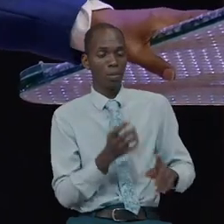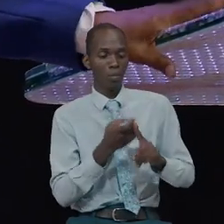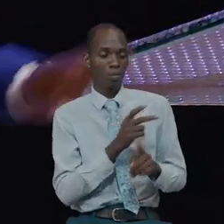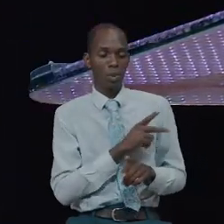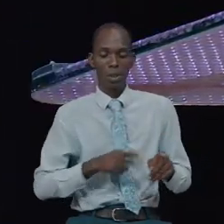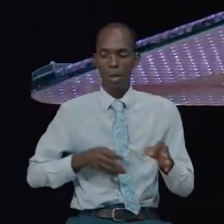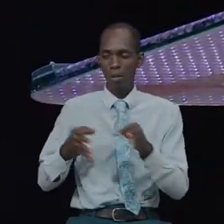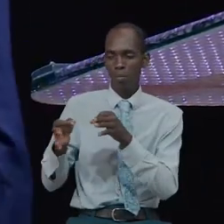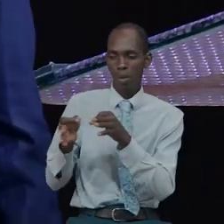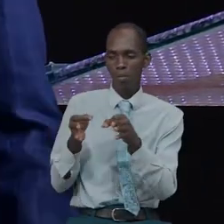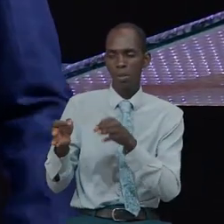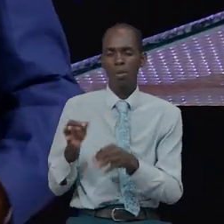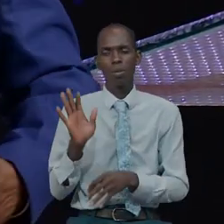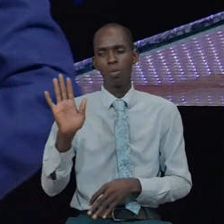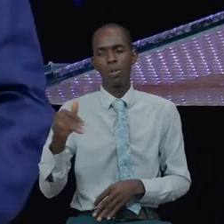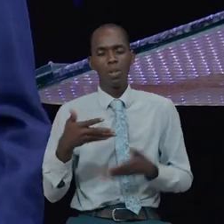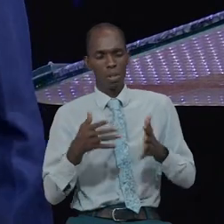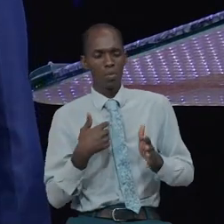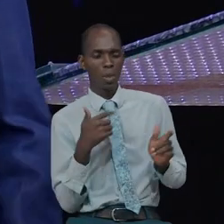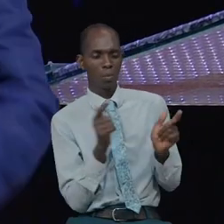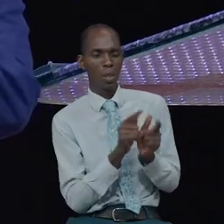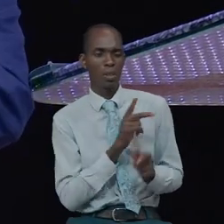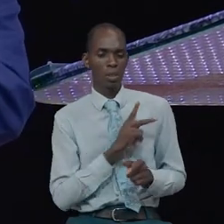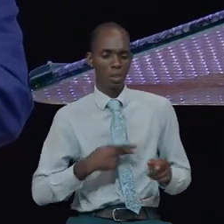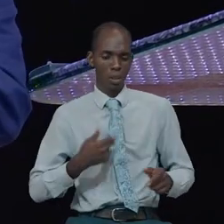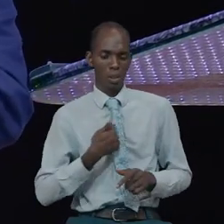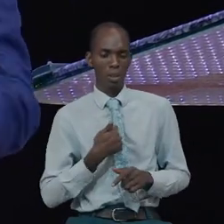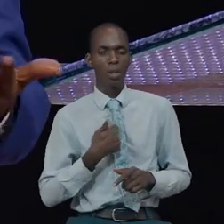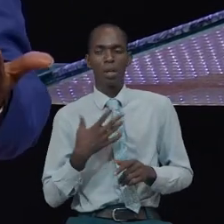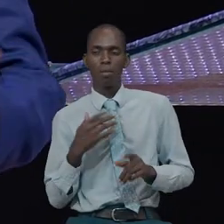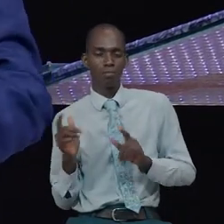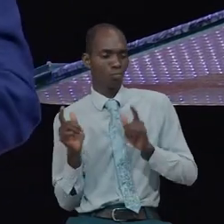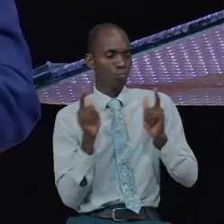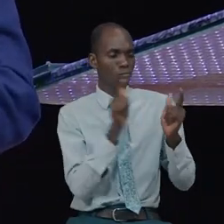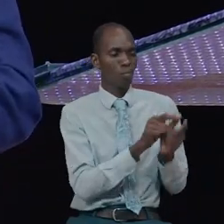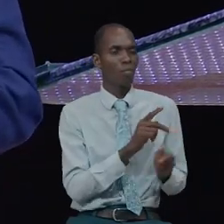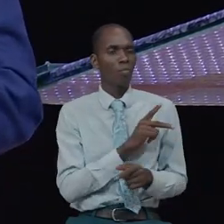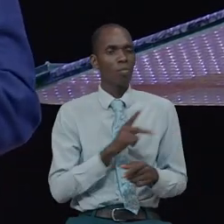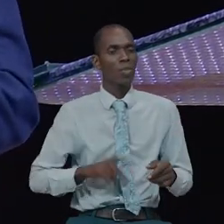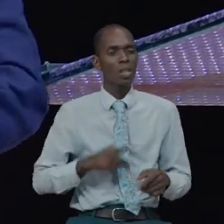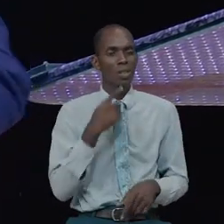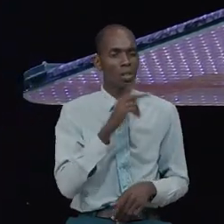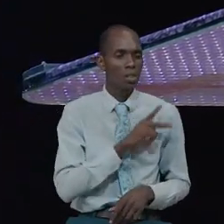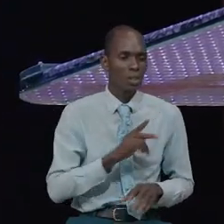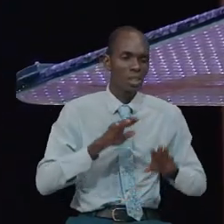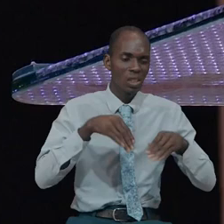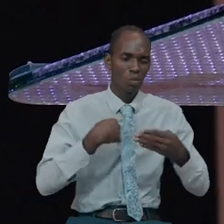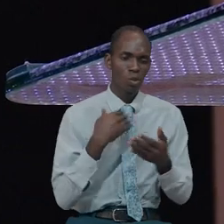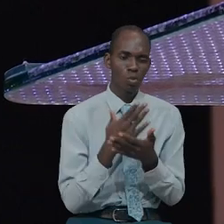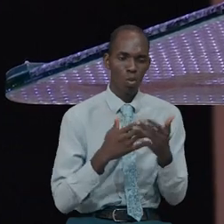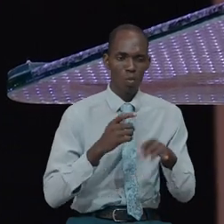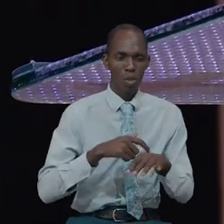him. And then he said, let me see the king myself. And then he got to Nebuchadnezzar and said, give me time, I